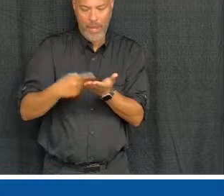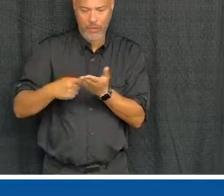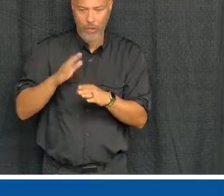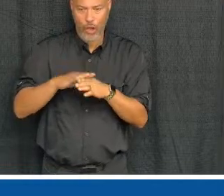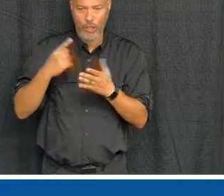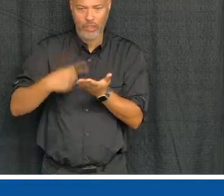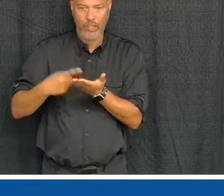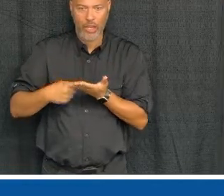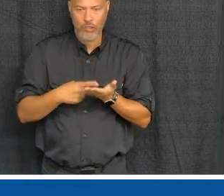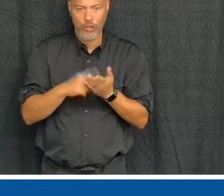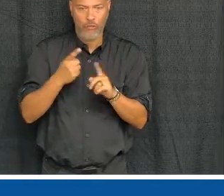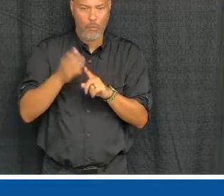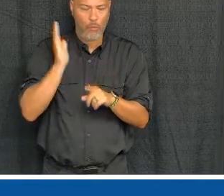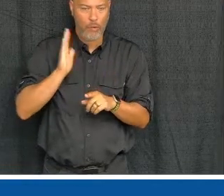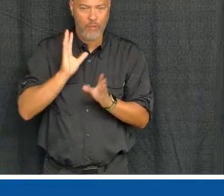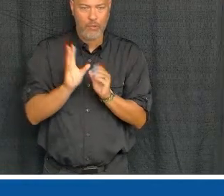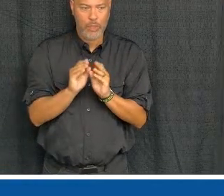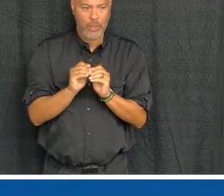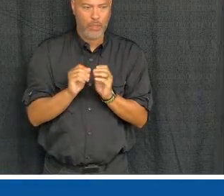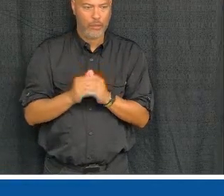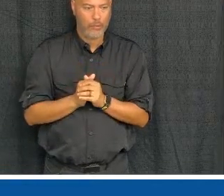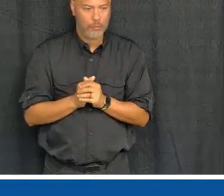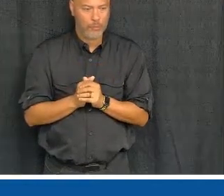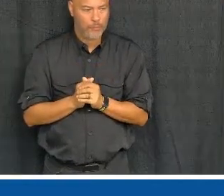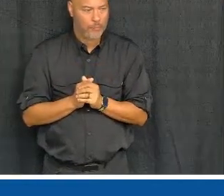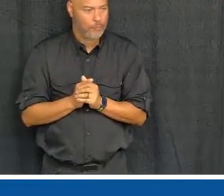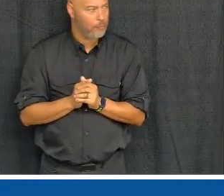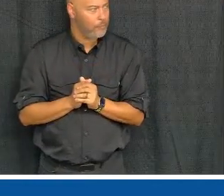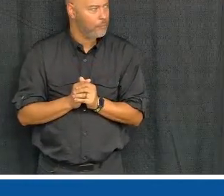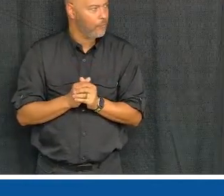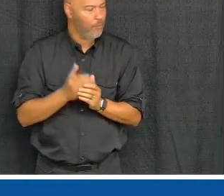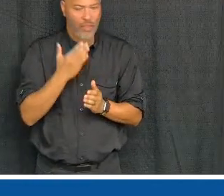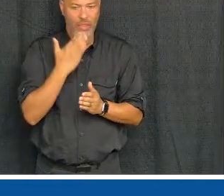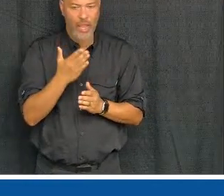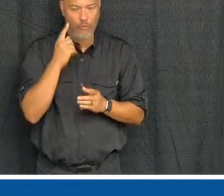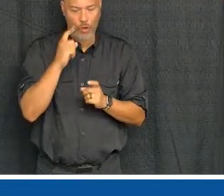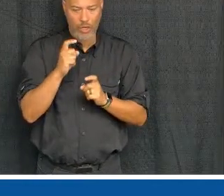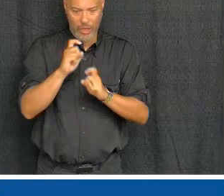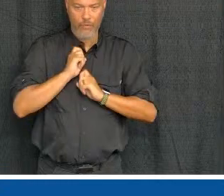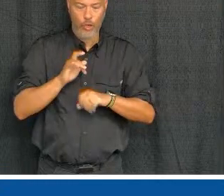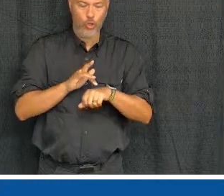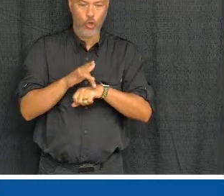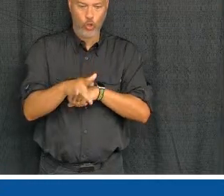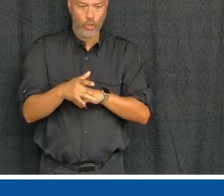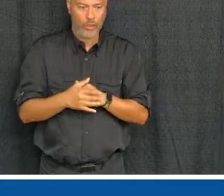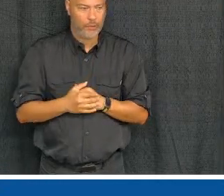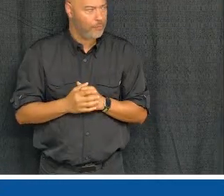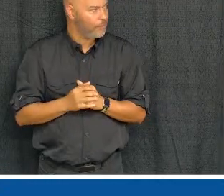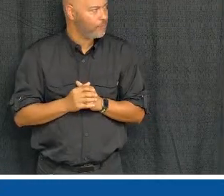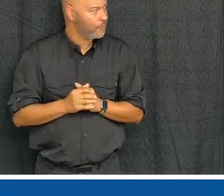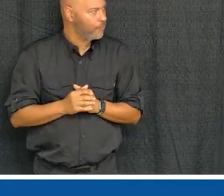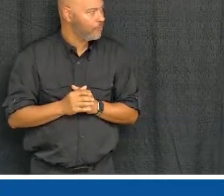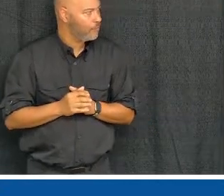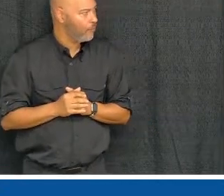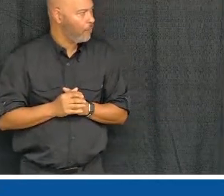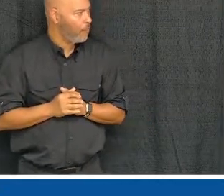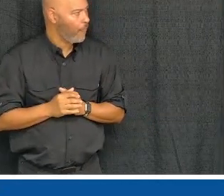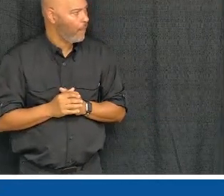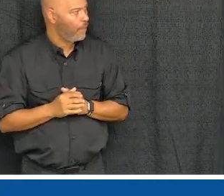the previous meeting. Thank you. Thank you for giving it to us in advance. Councilperson Zacharias, you're recognized. Thank you,